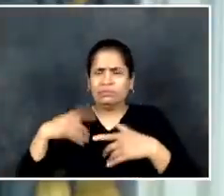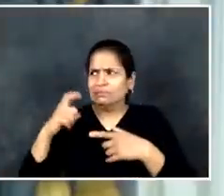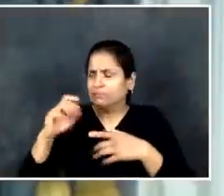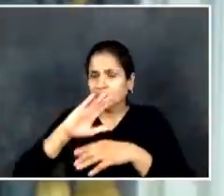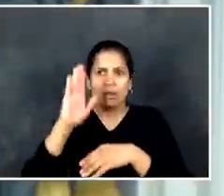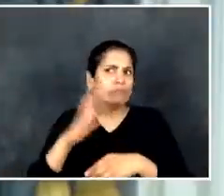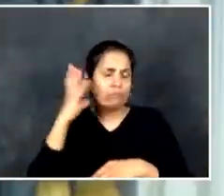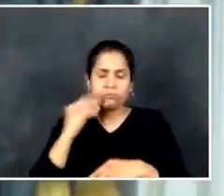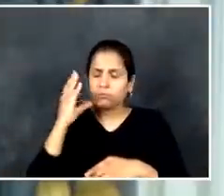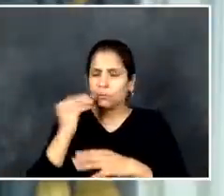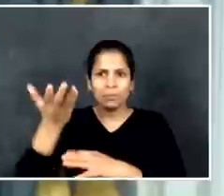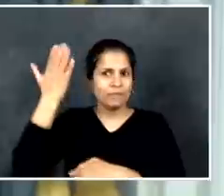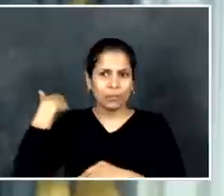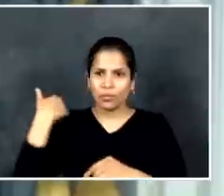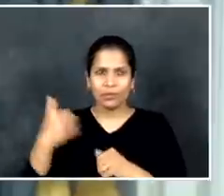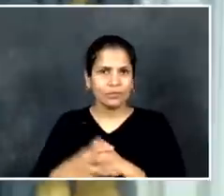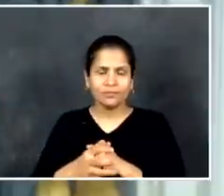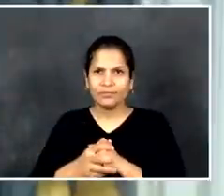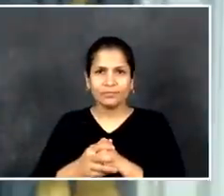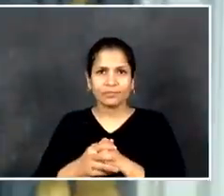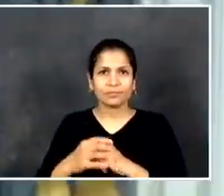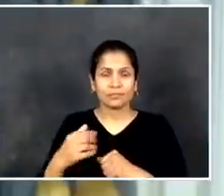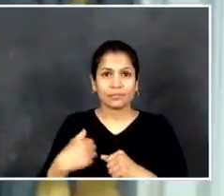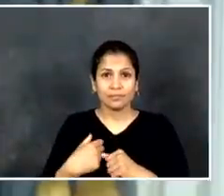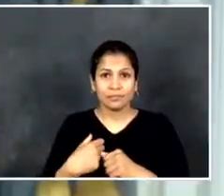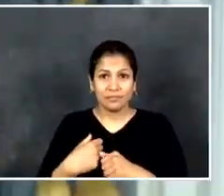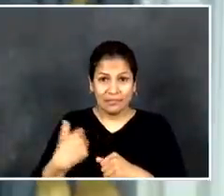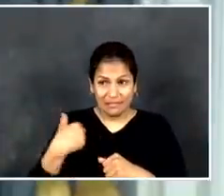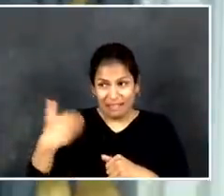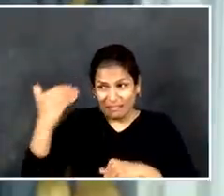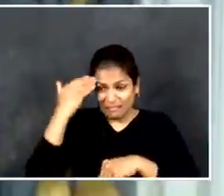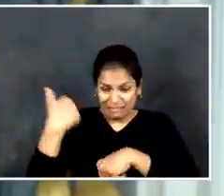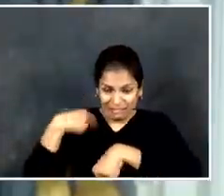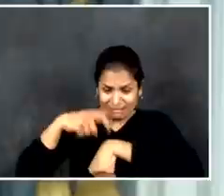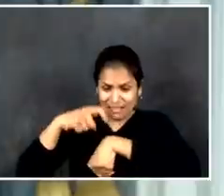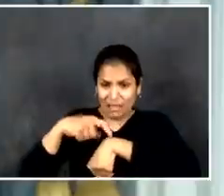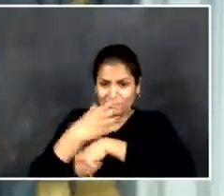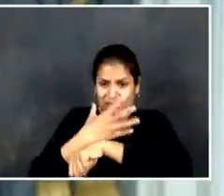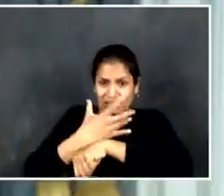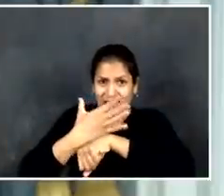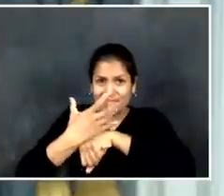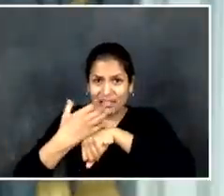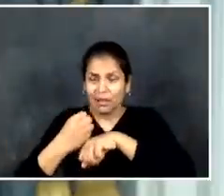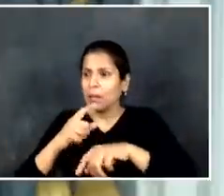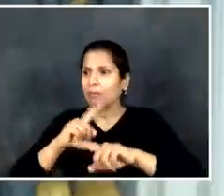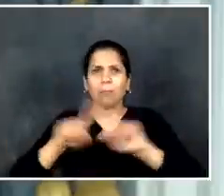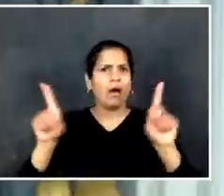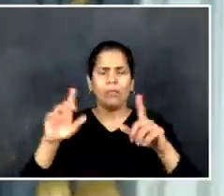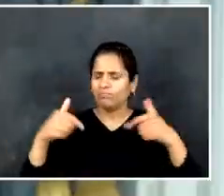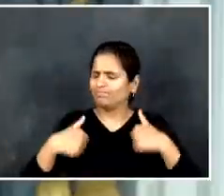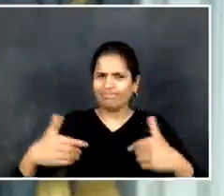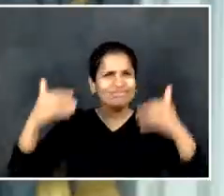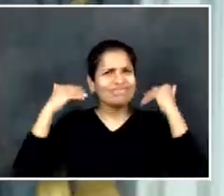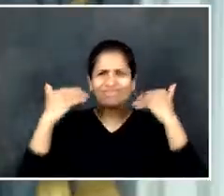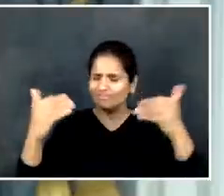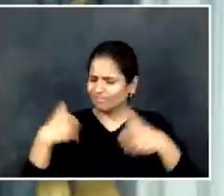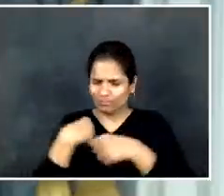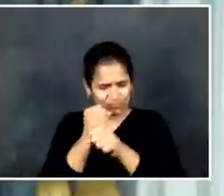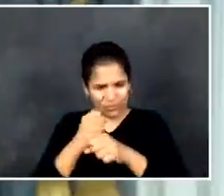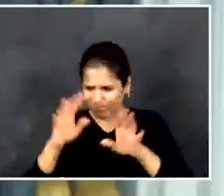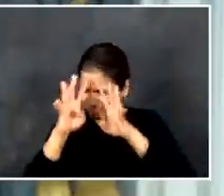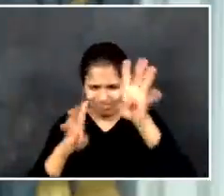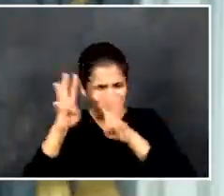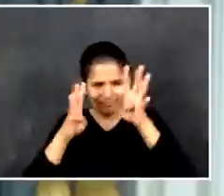to, but we all navigated through it, and I mean there were really, I'd say,